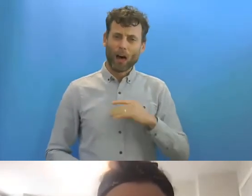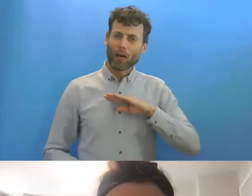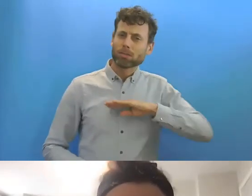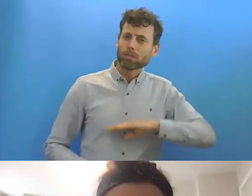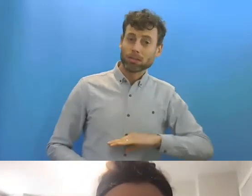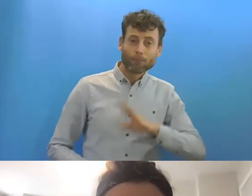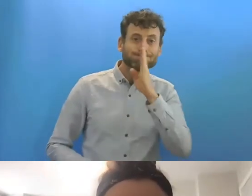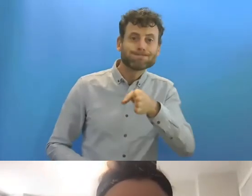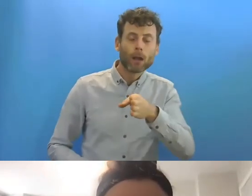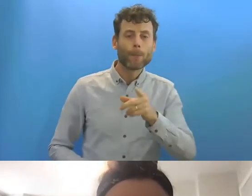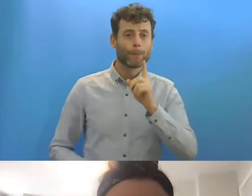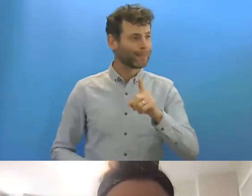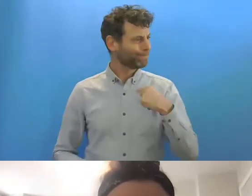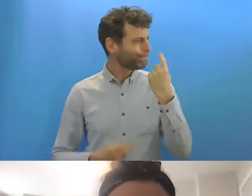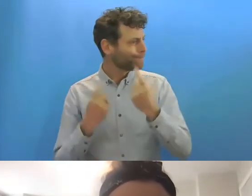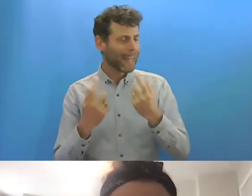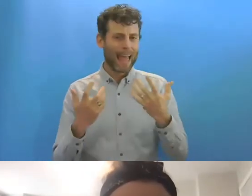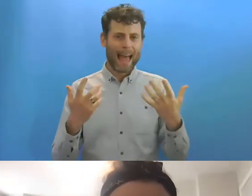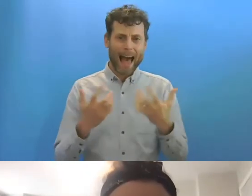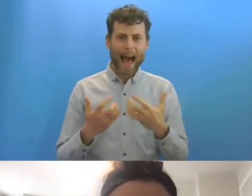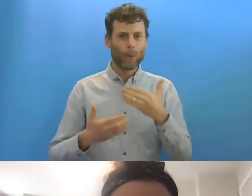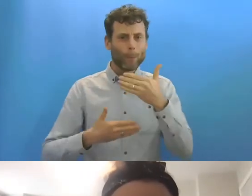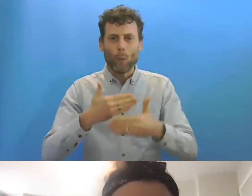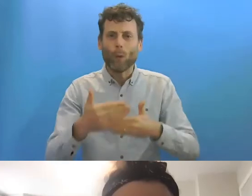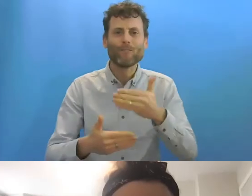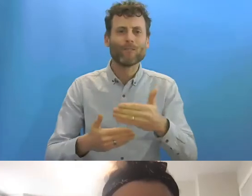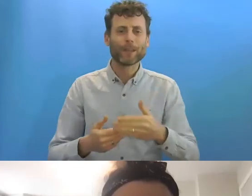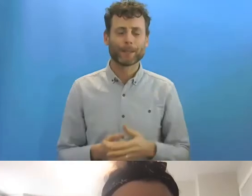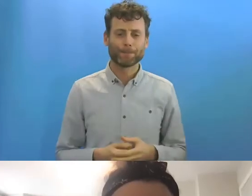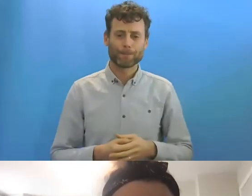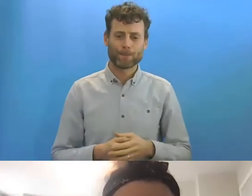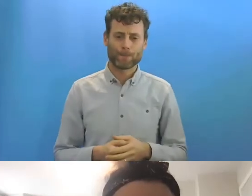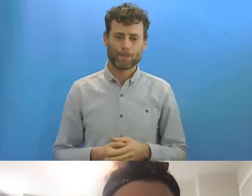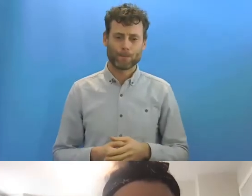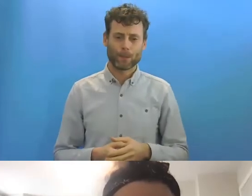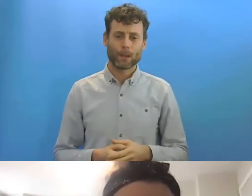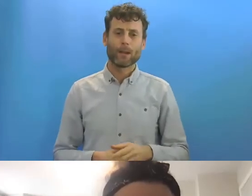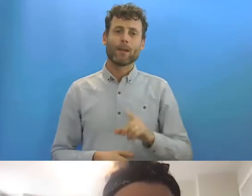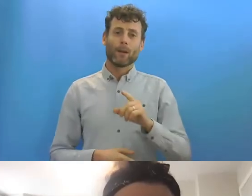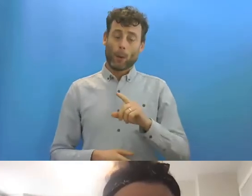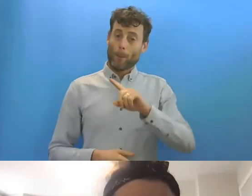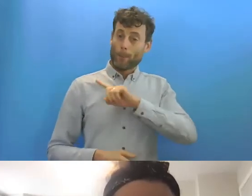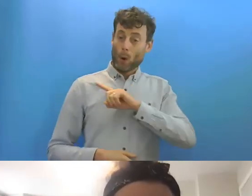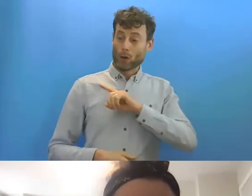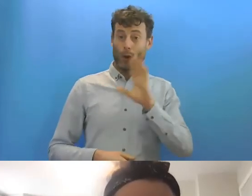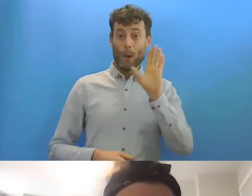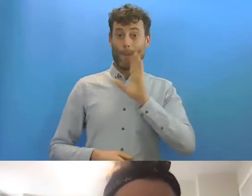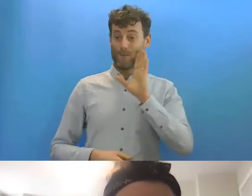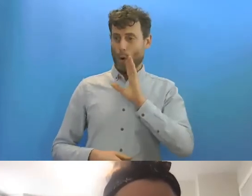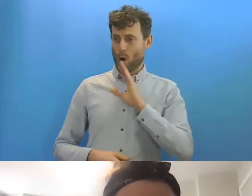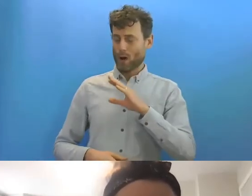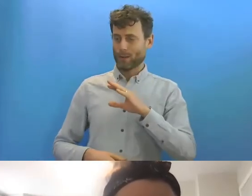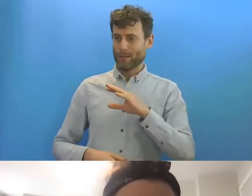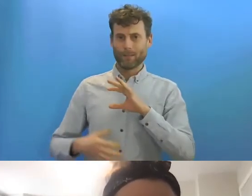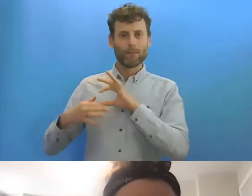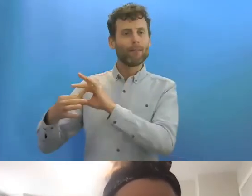that I'm hearing are also about a sort of a realization of how precious and how brilliant those connections are across Europe and the world, and a kind